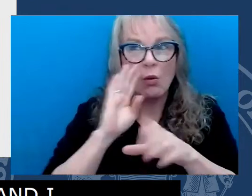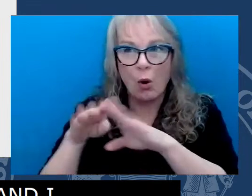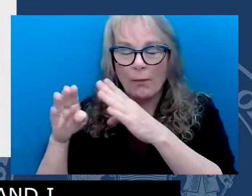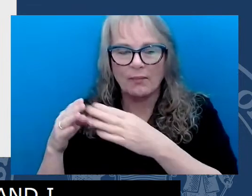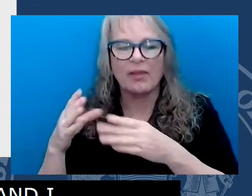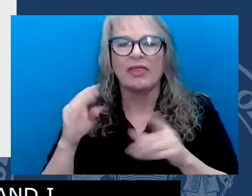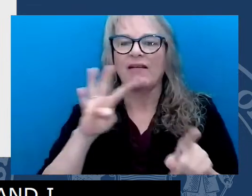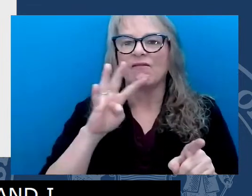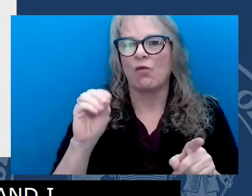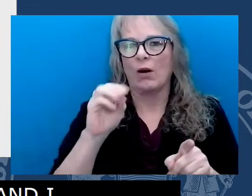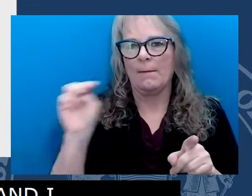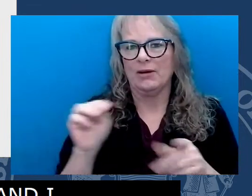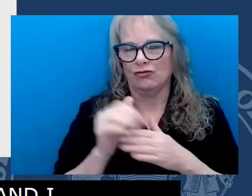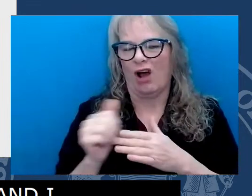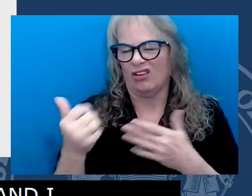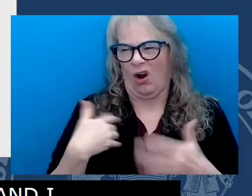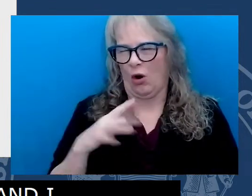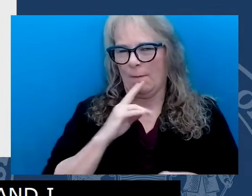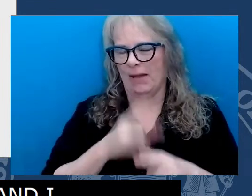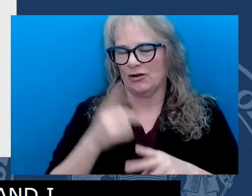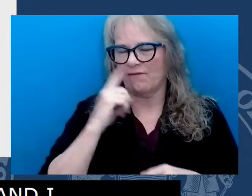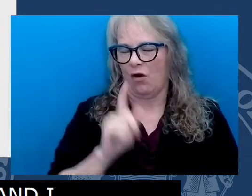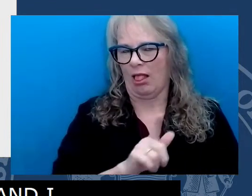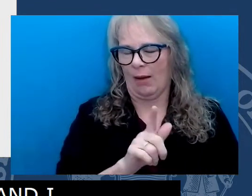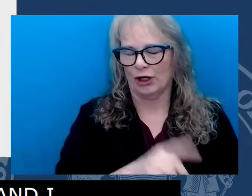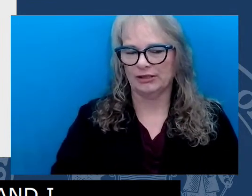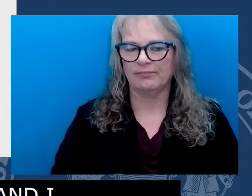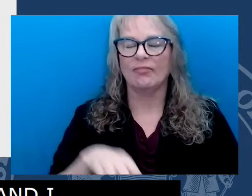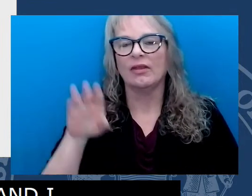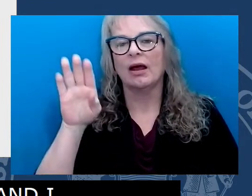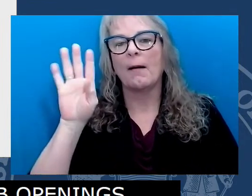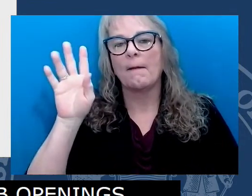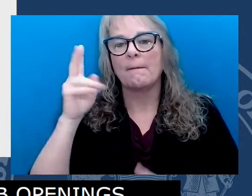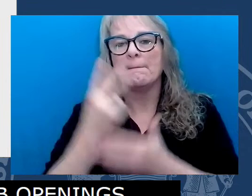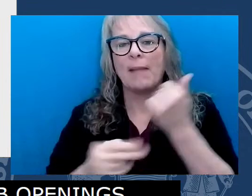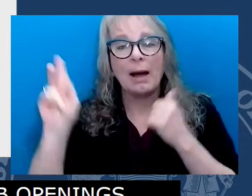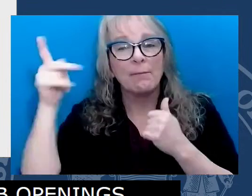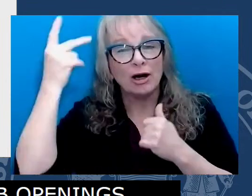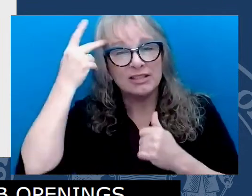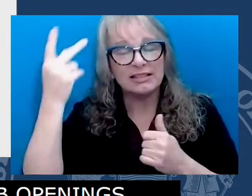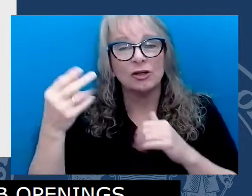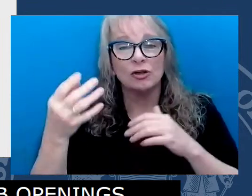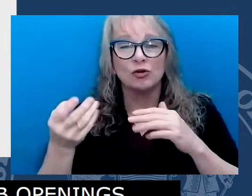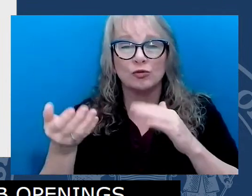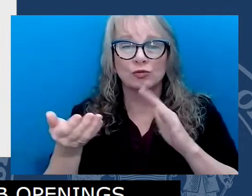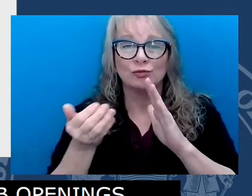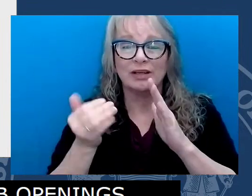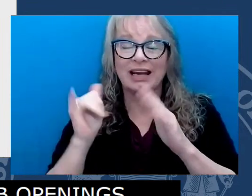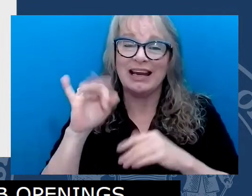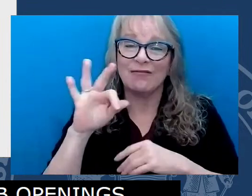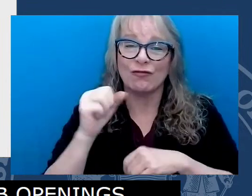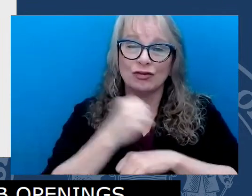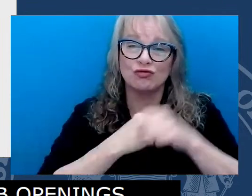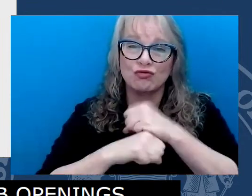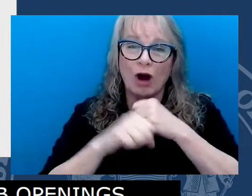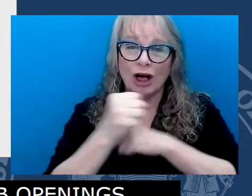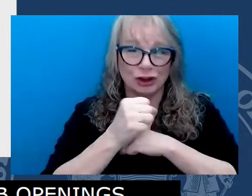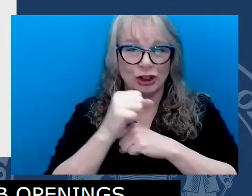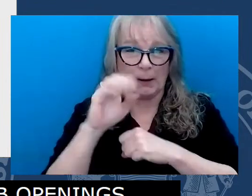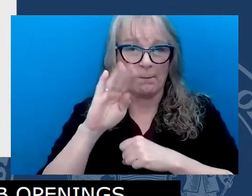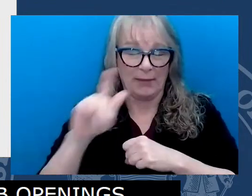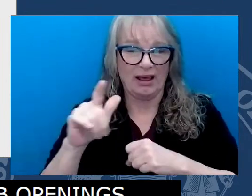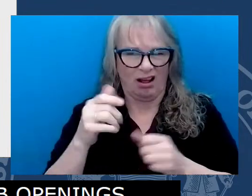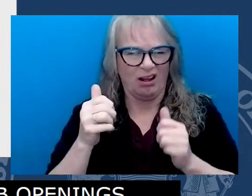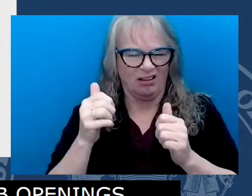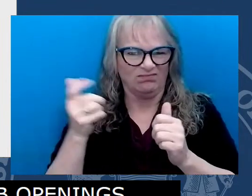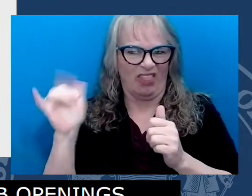in Delaware libraries. The bipartisan infrastructure bill passed by Democrats and Republicans in Washington, D.C., significant